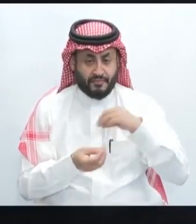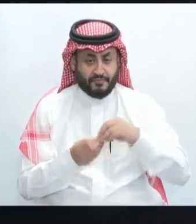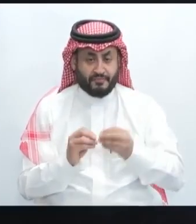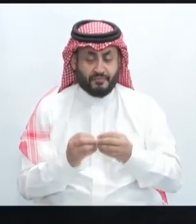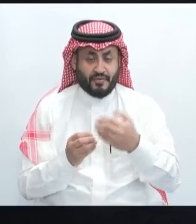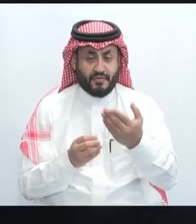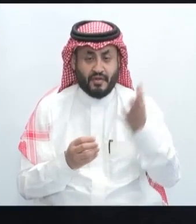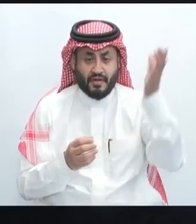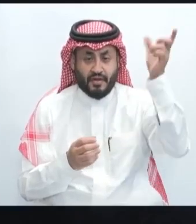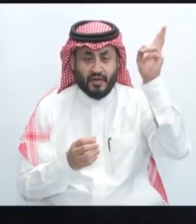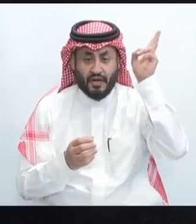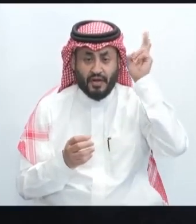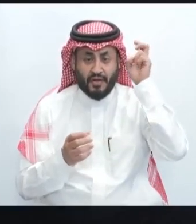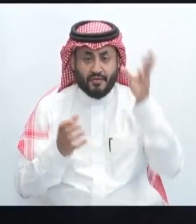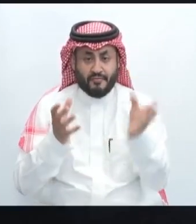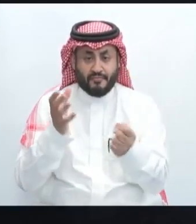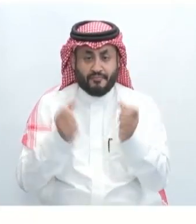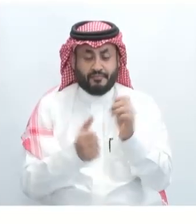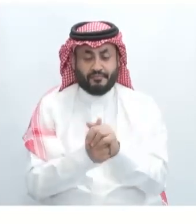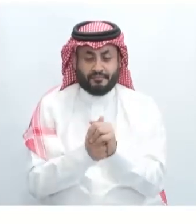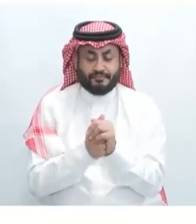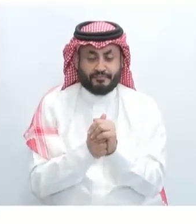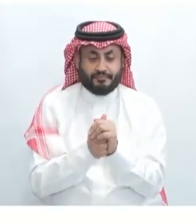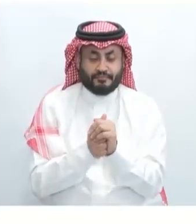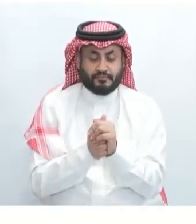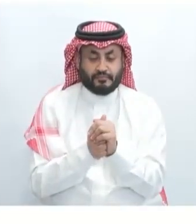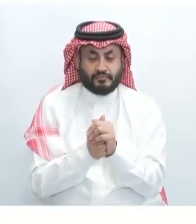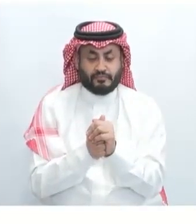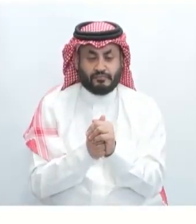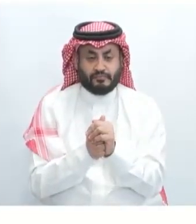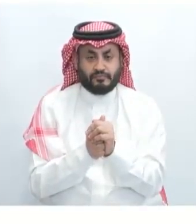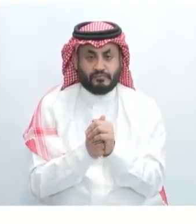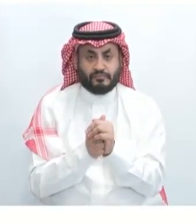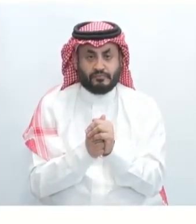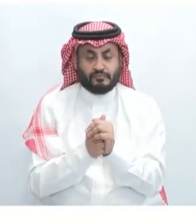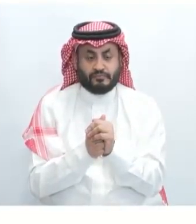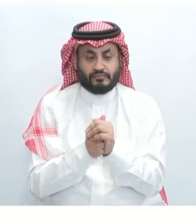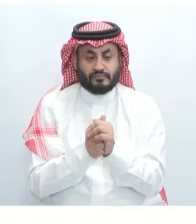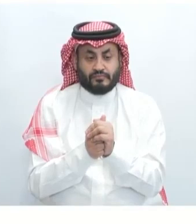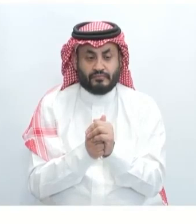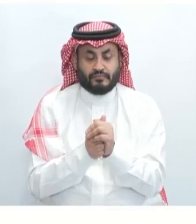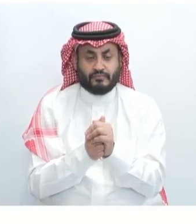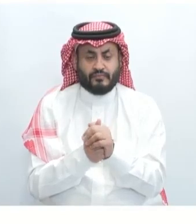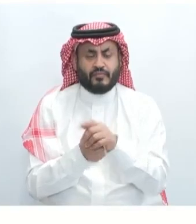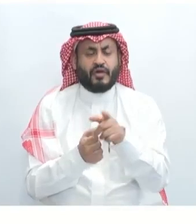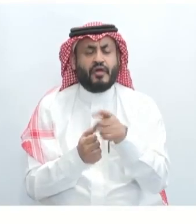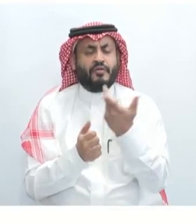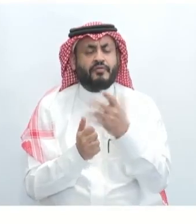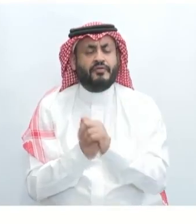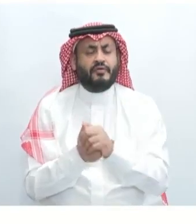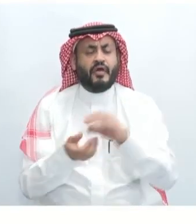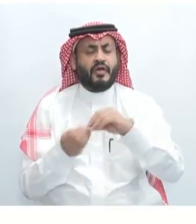what? This is the cow. Perfect. Okay. Now, so, what color are